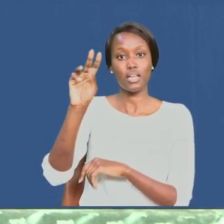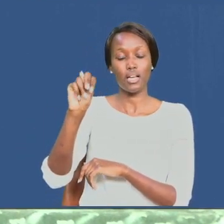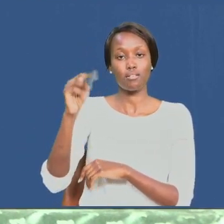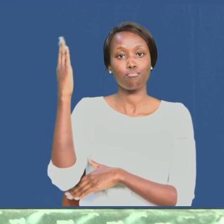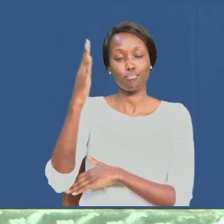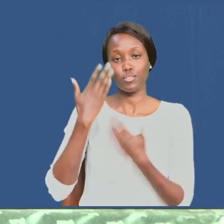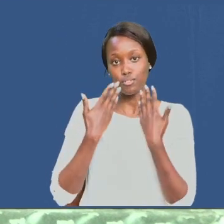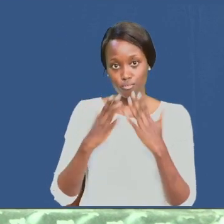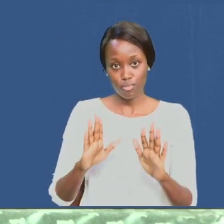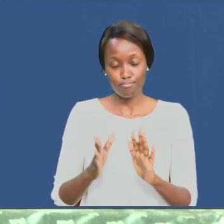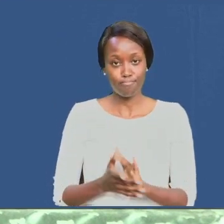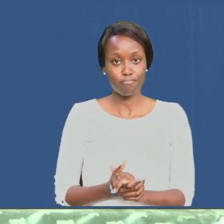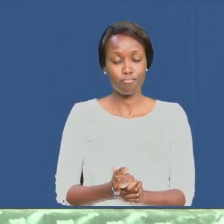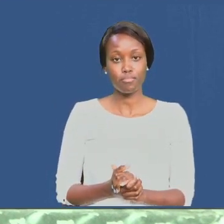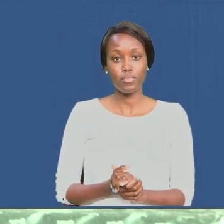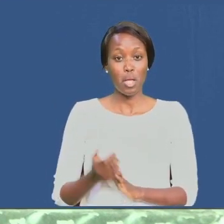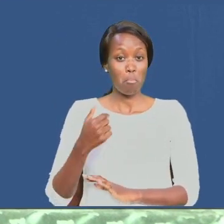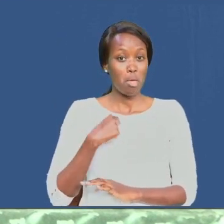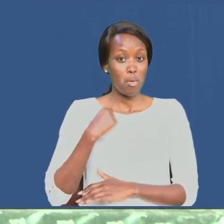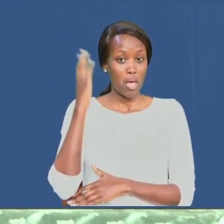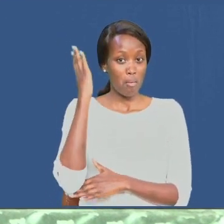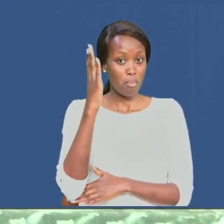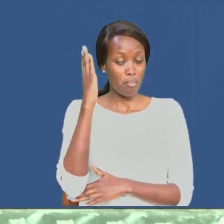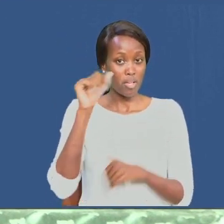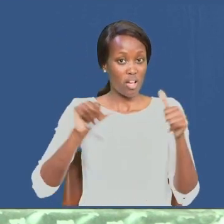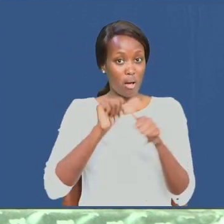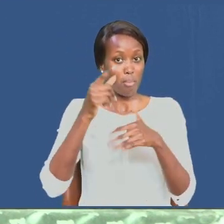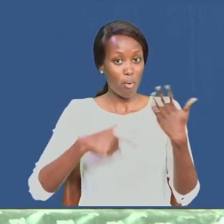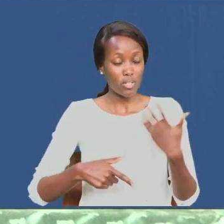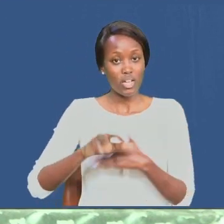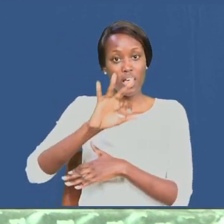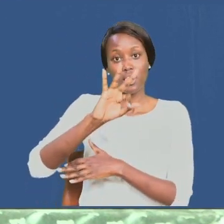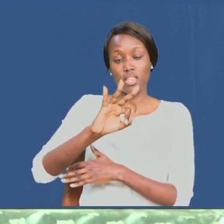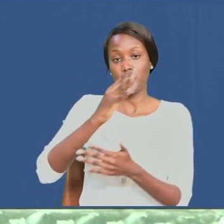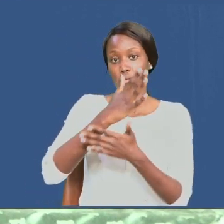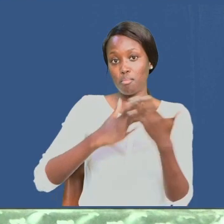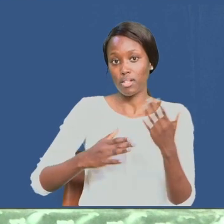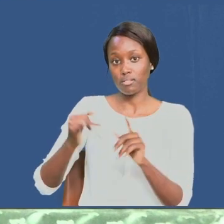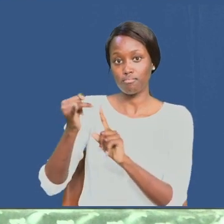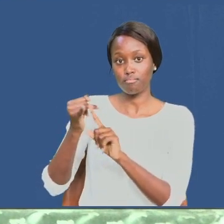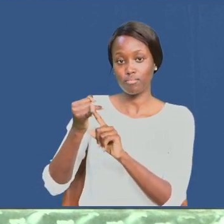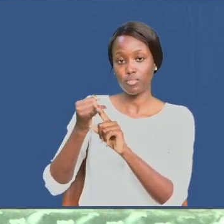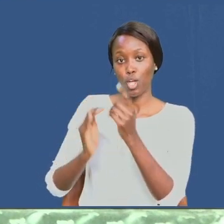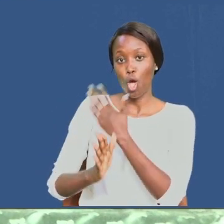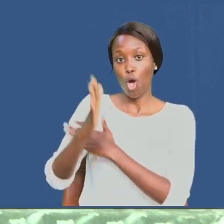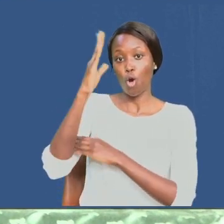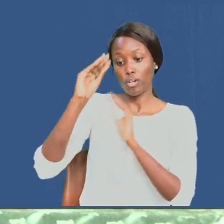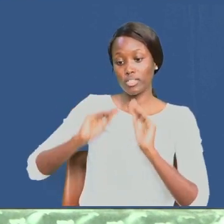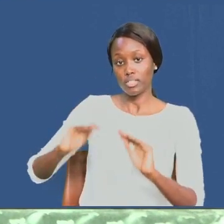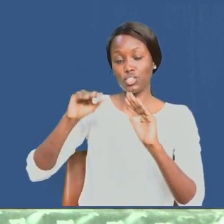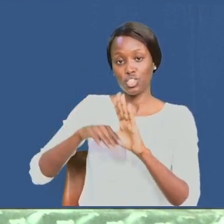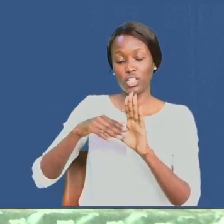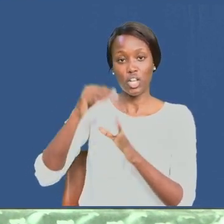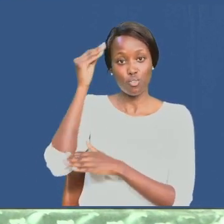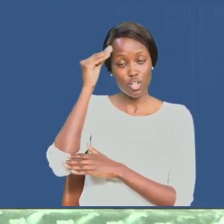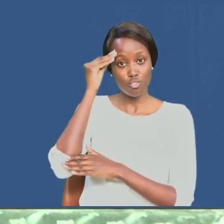left. I'll be taking you through the three: godly teaching in education,